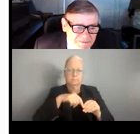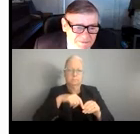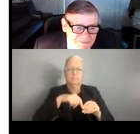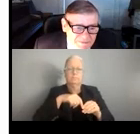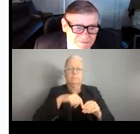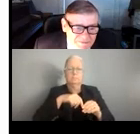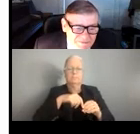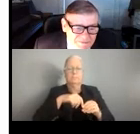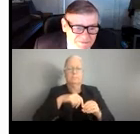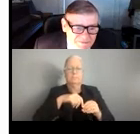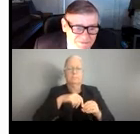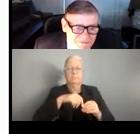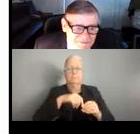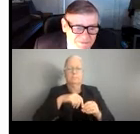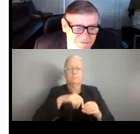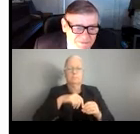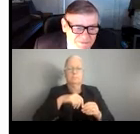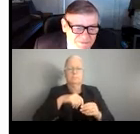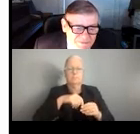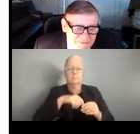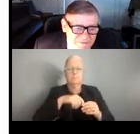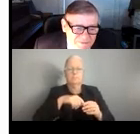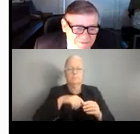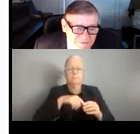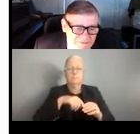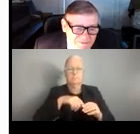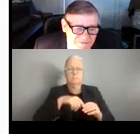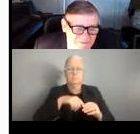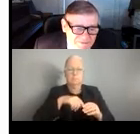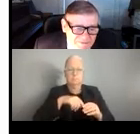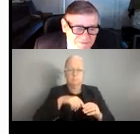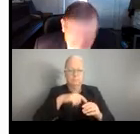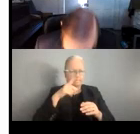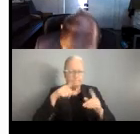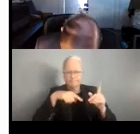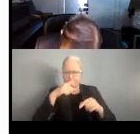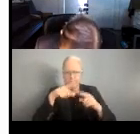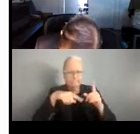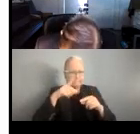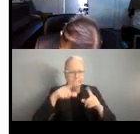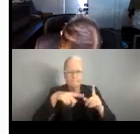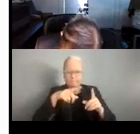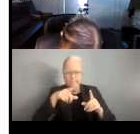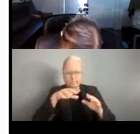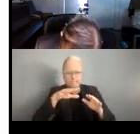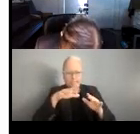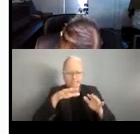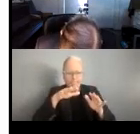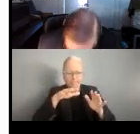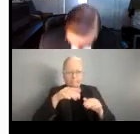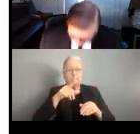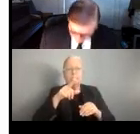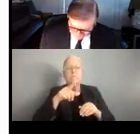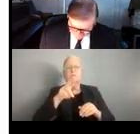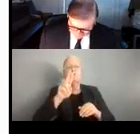do that. Okay, so what do we have? We have Rachel in